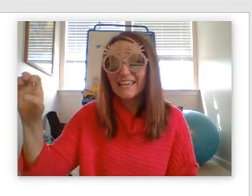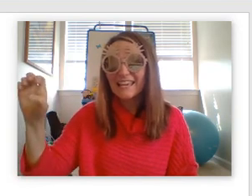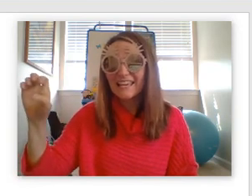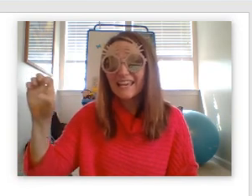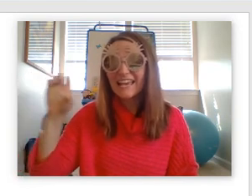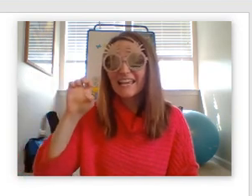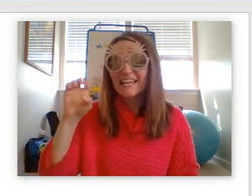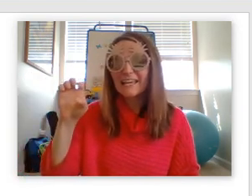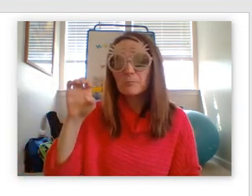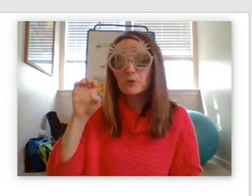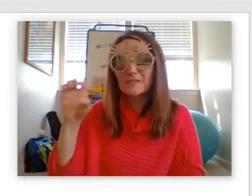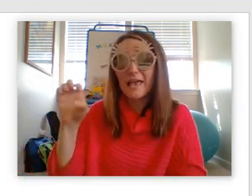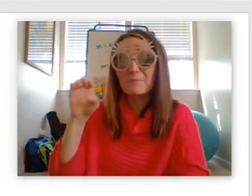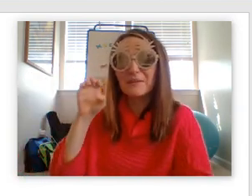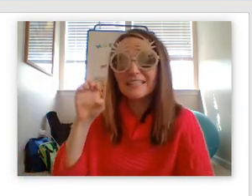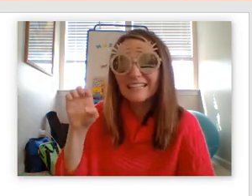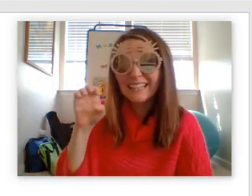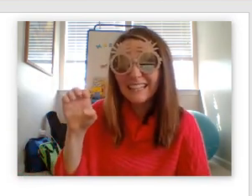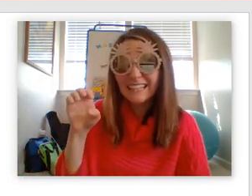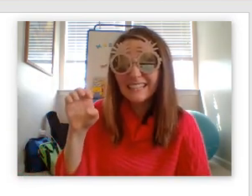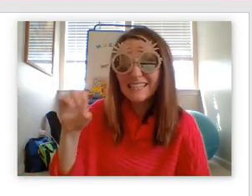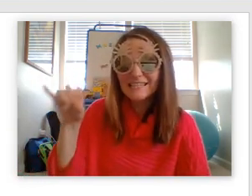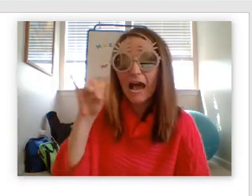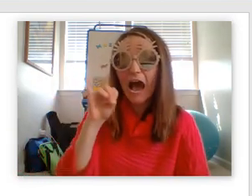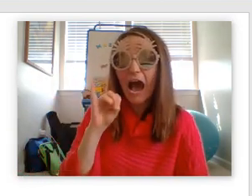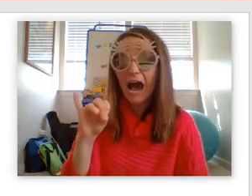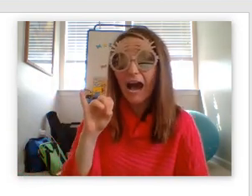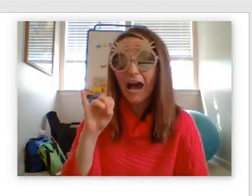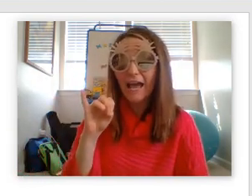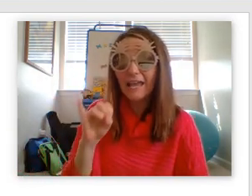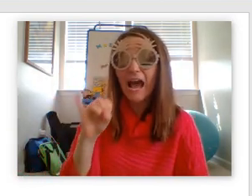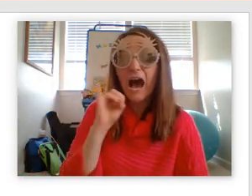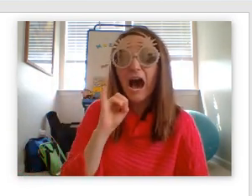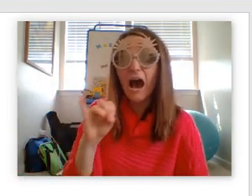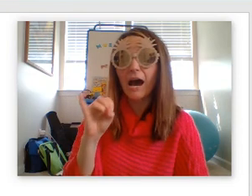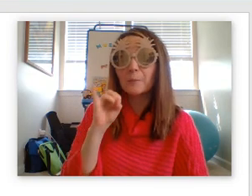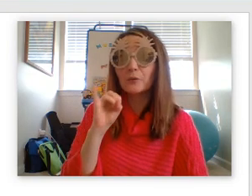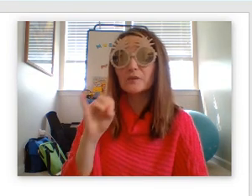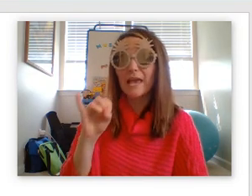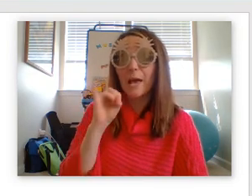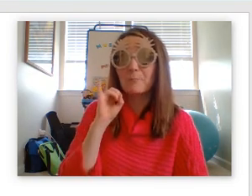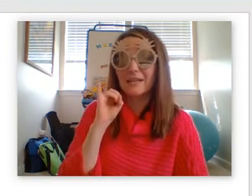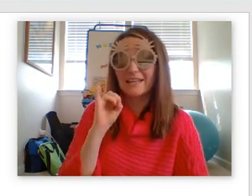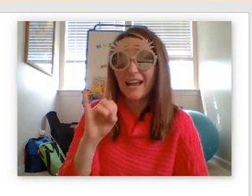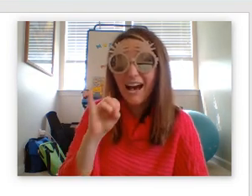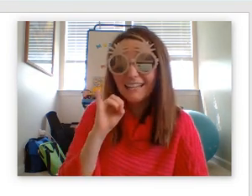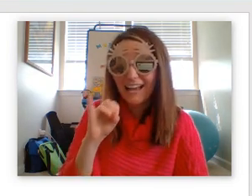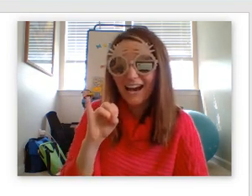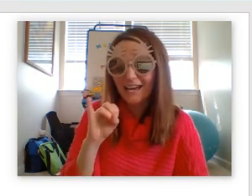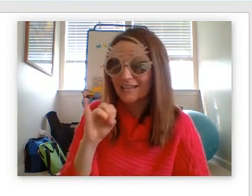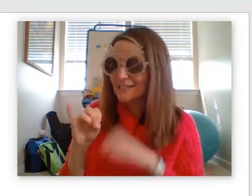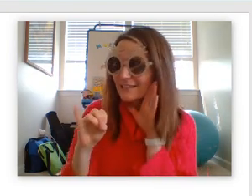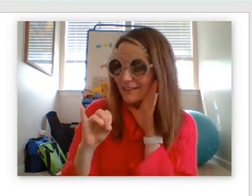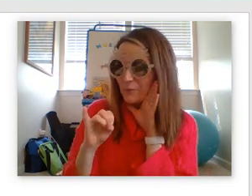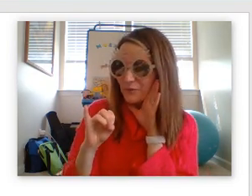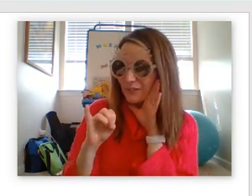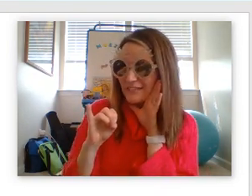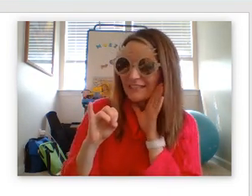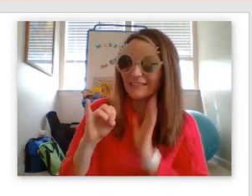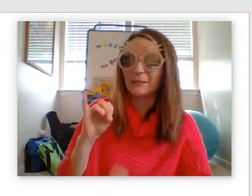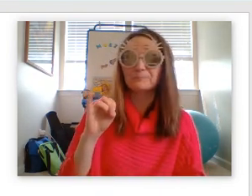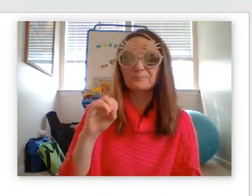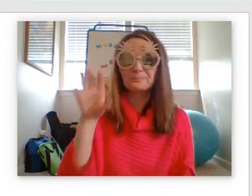E, eeples and beninis. I, eyeballs and benignies. That was